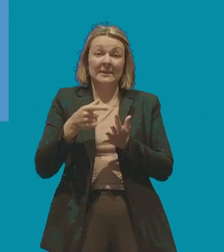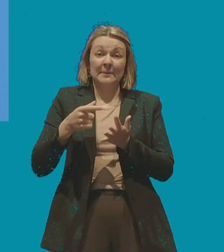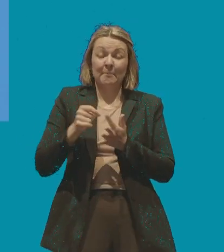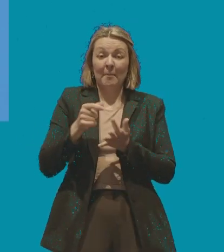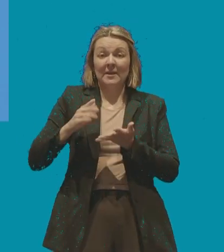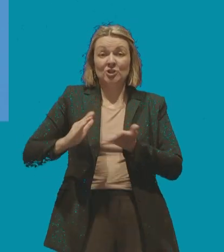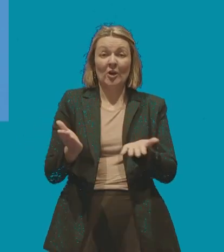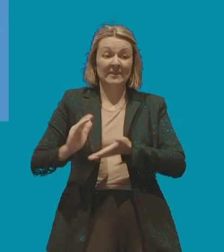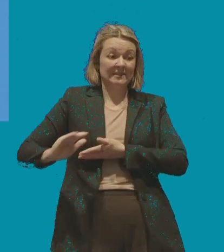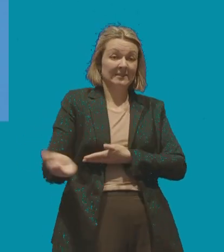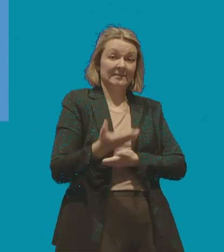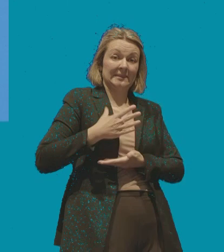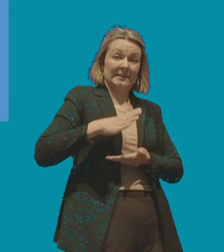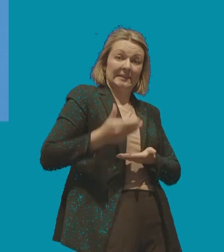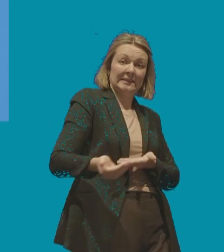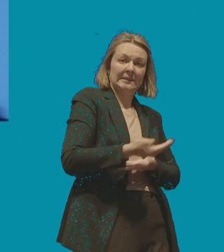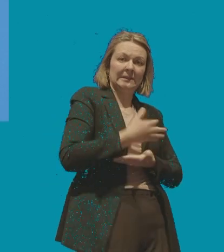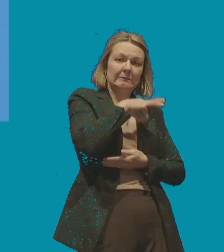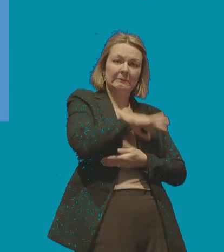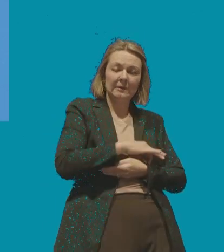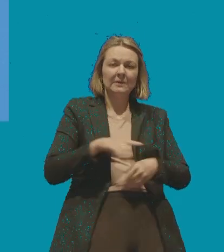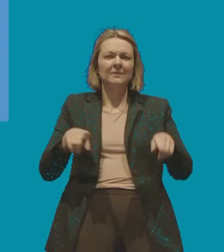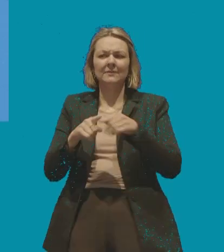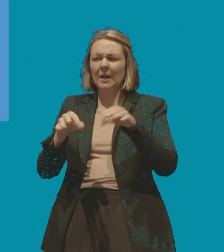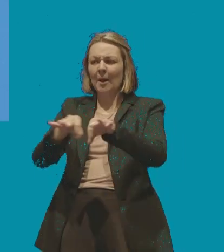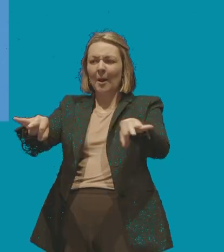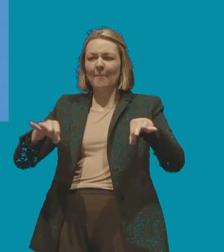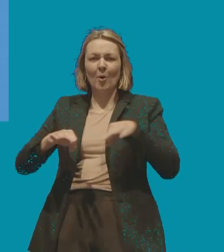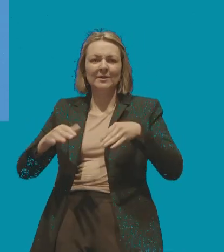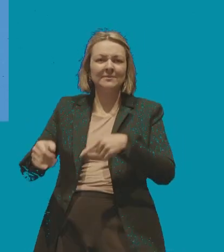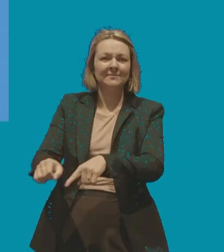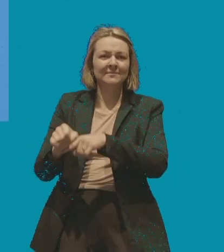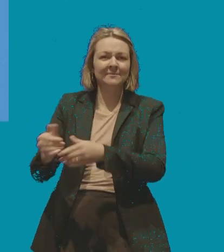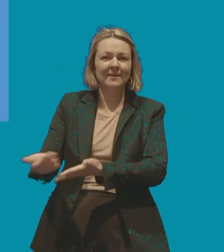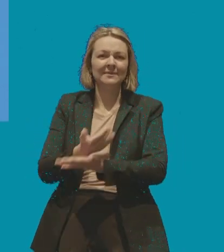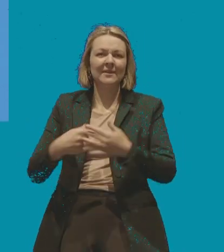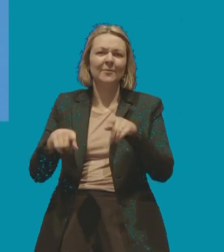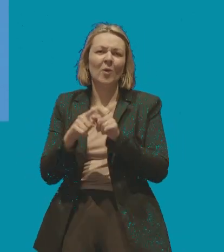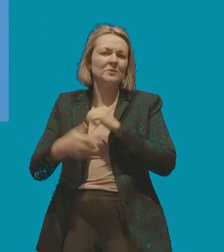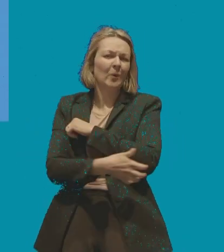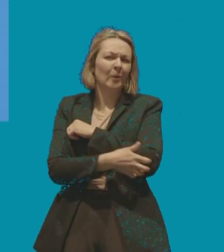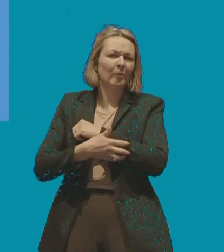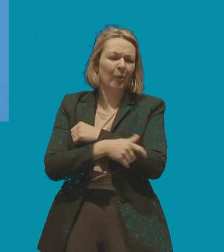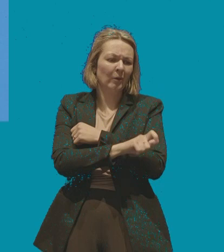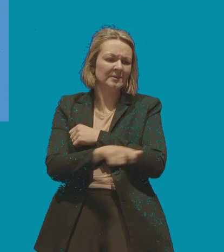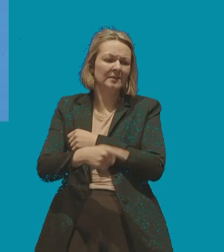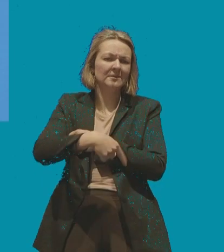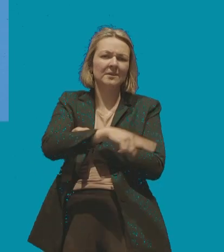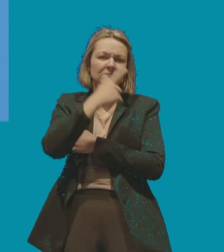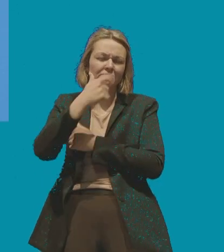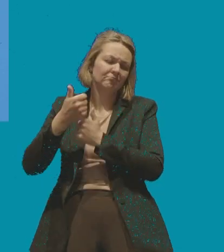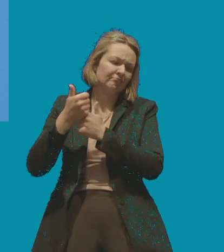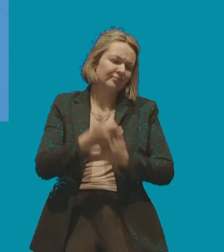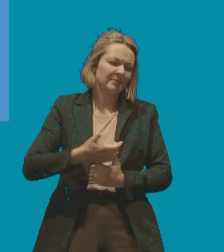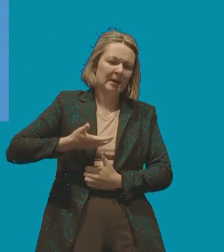need, keeping our borders safe, or ensuring that some of the poorest, most vulnerable citizens get the benefits and the support they